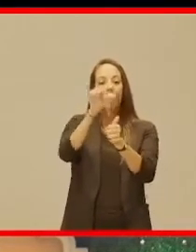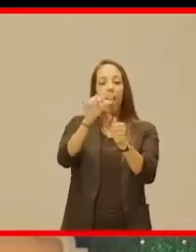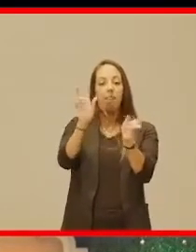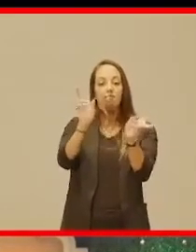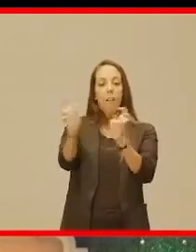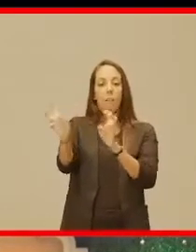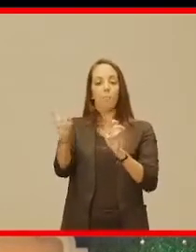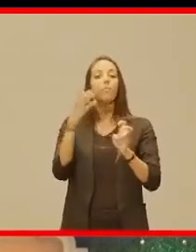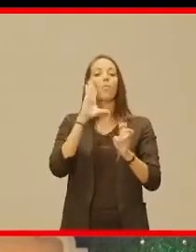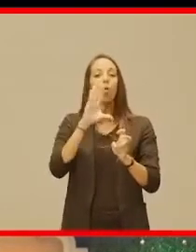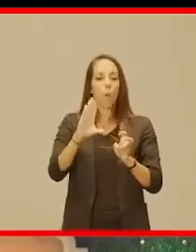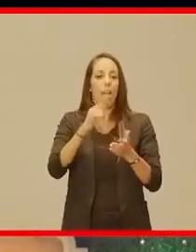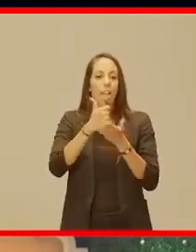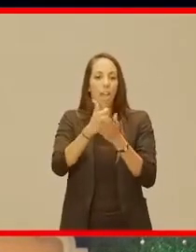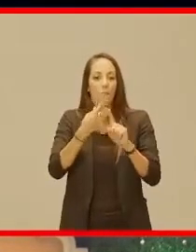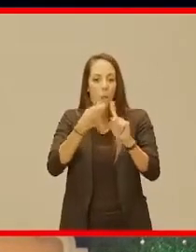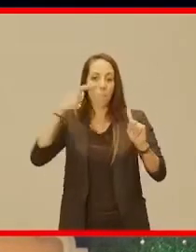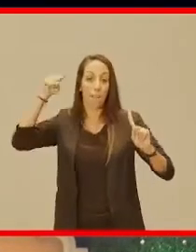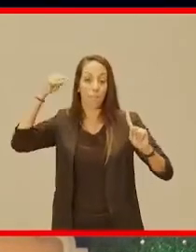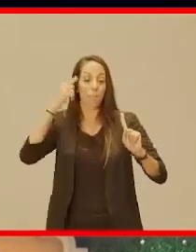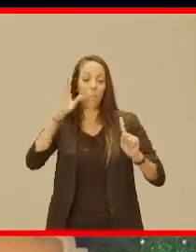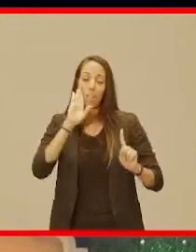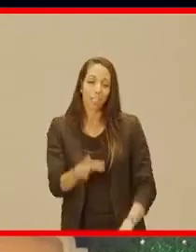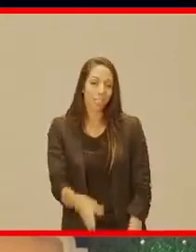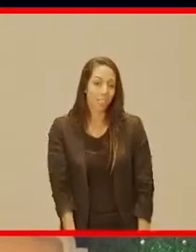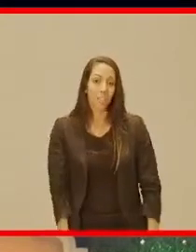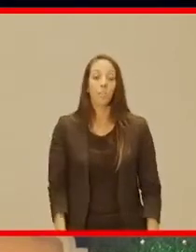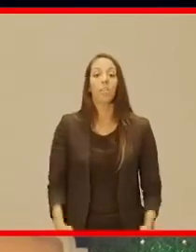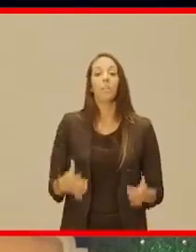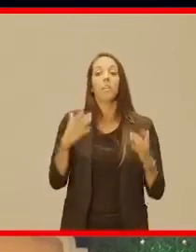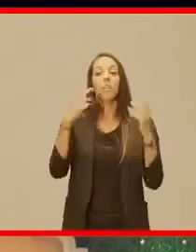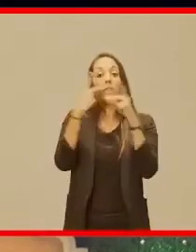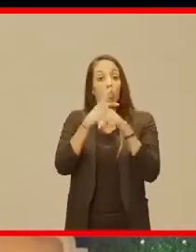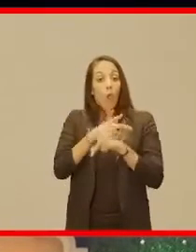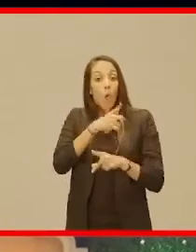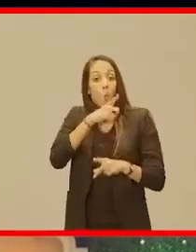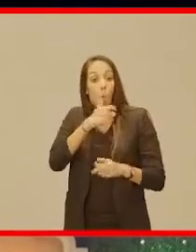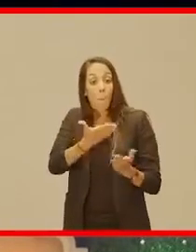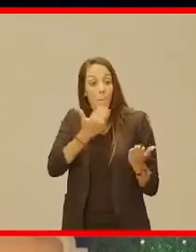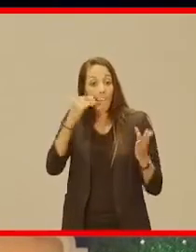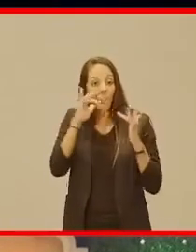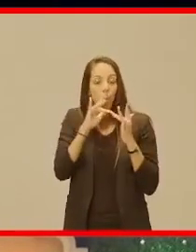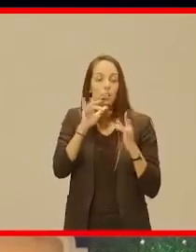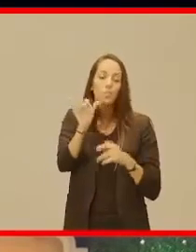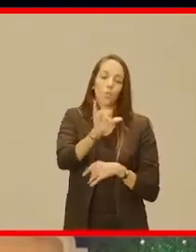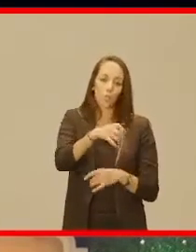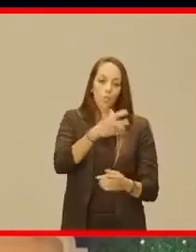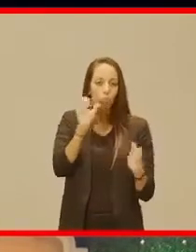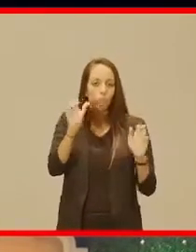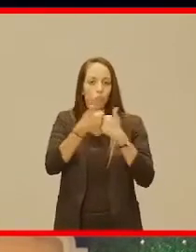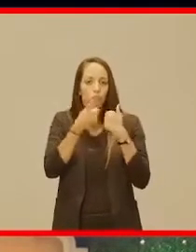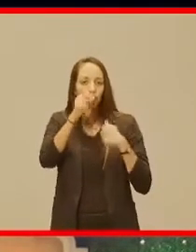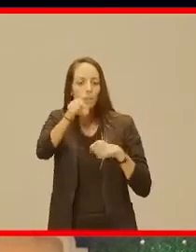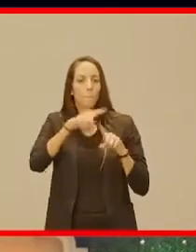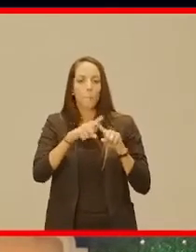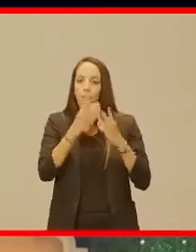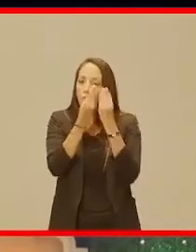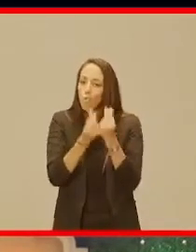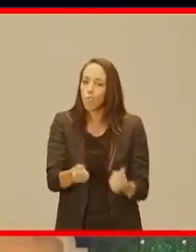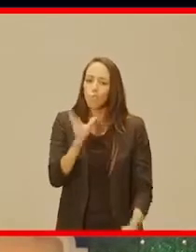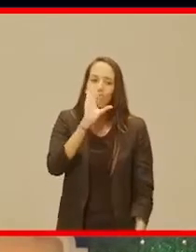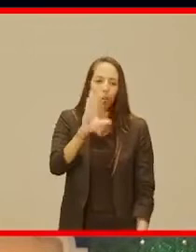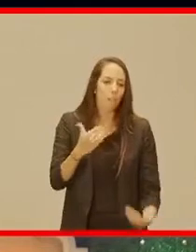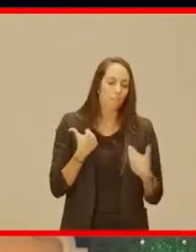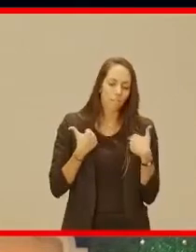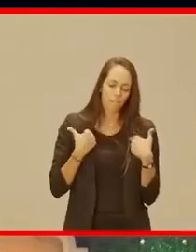to help. And sometimes it's just finding who that person is, and that can be complicated. But there is someone there, and there is a solution. I promise you. And you bring up a